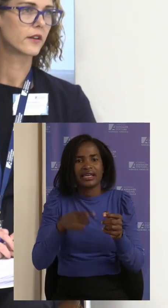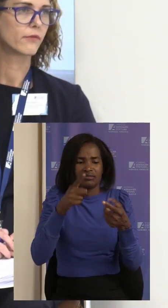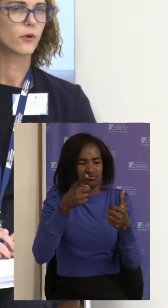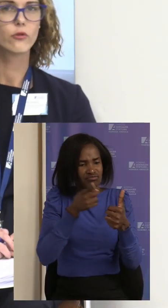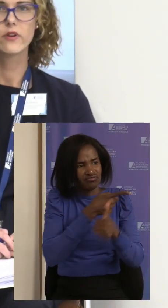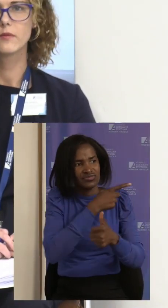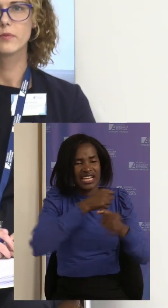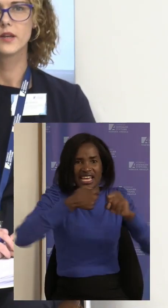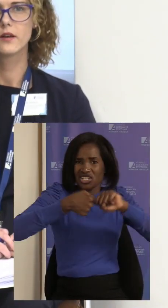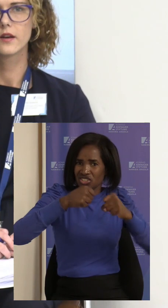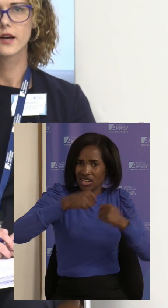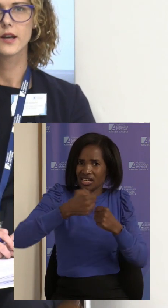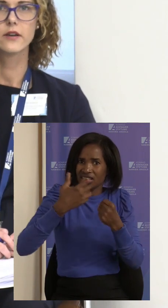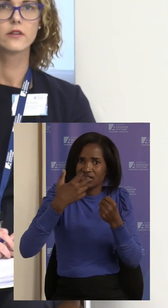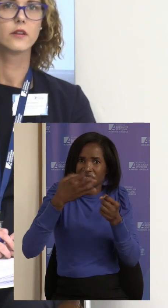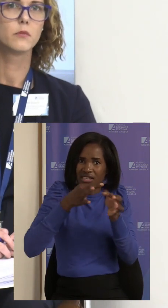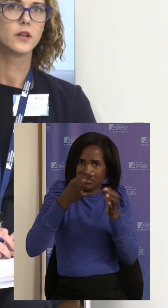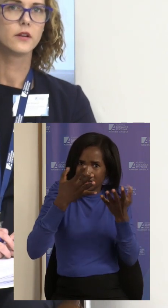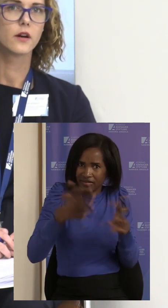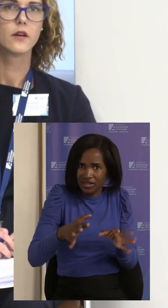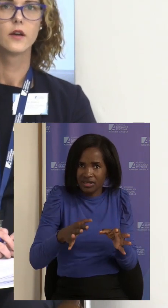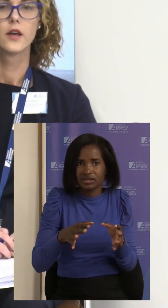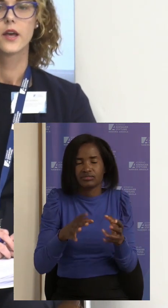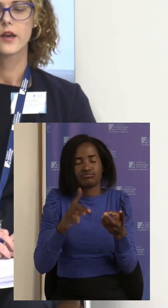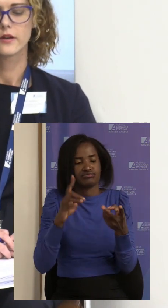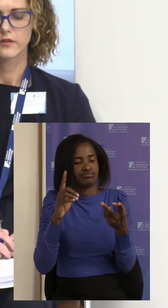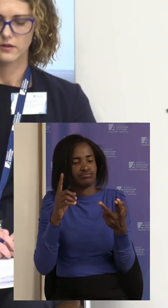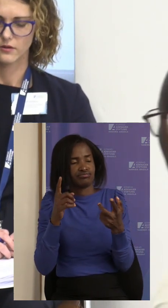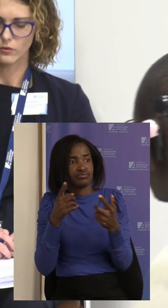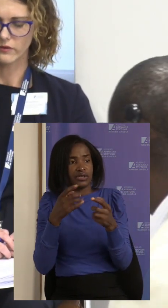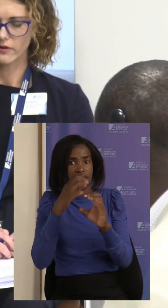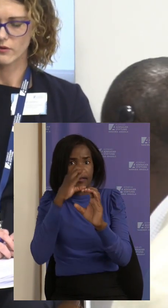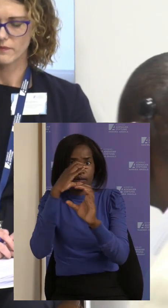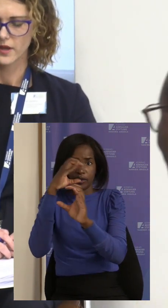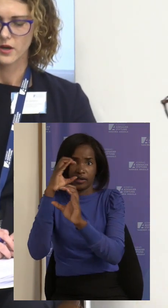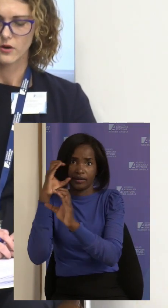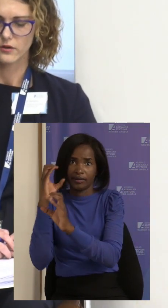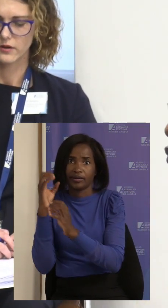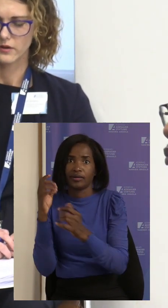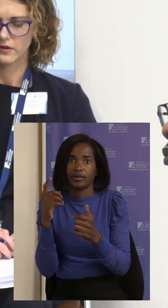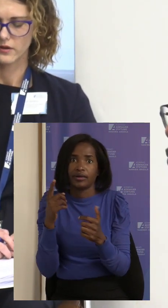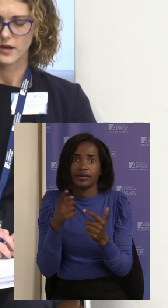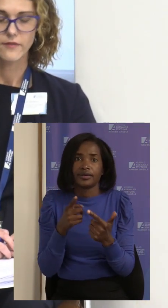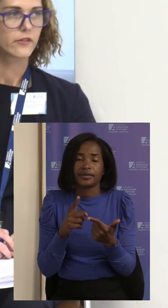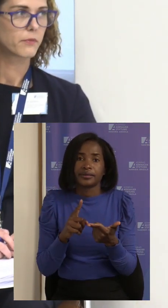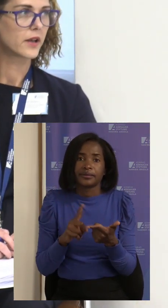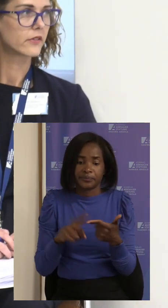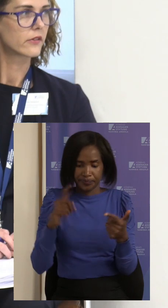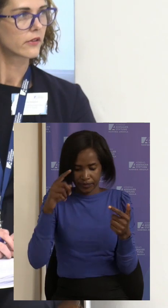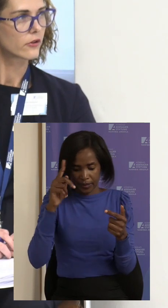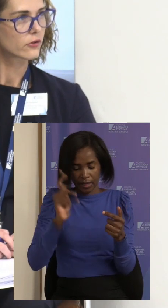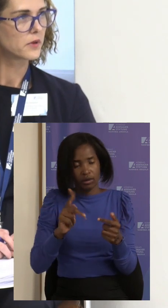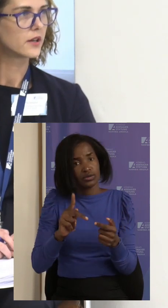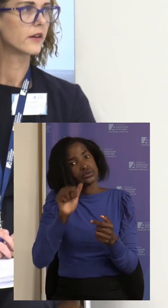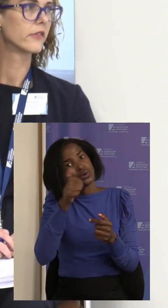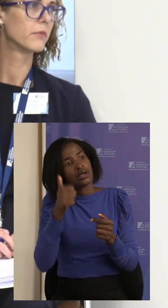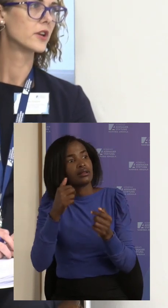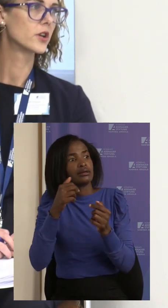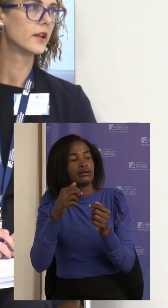have already been highlighted in the media and also on other spaces, social